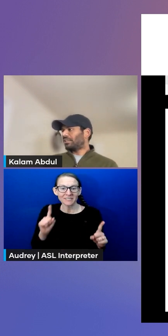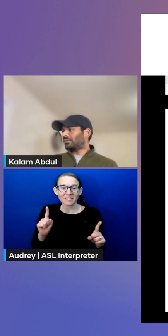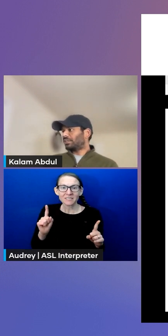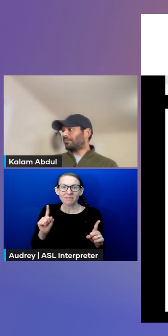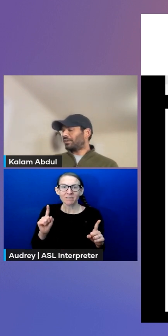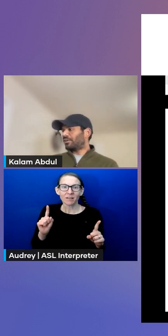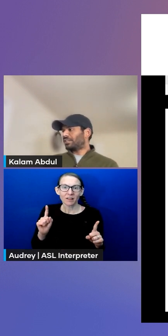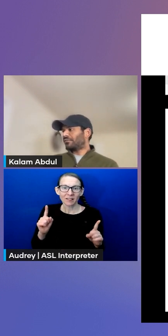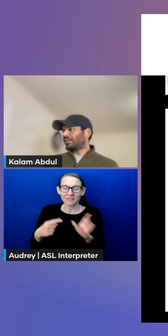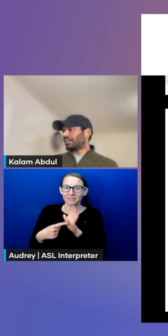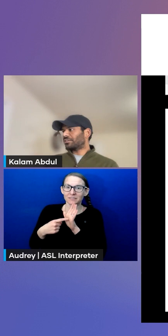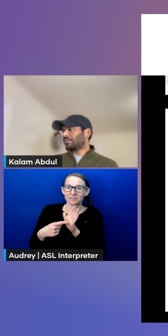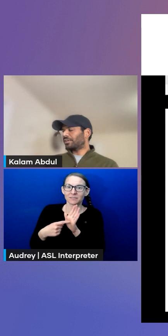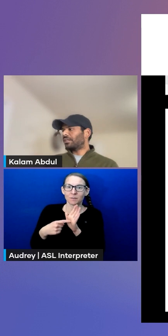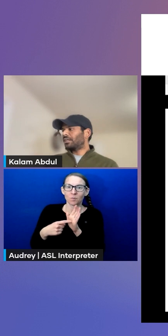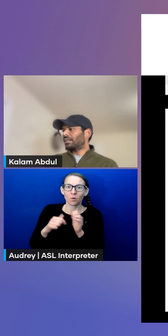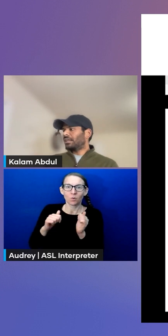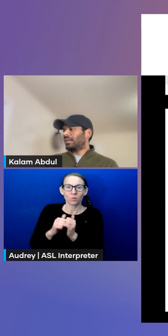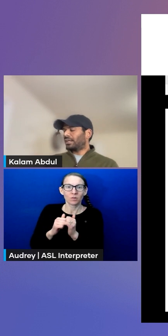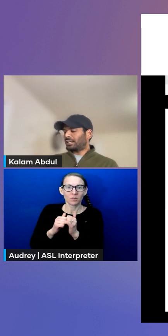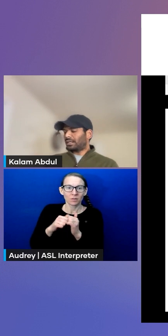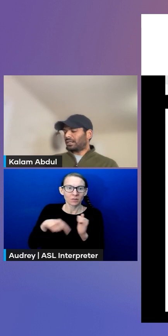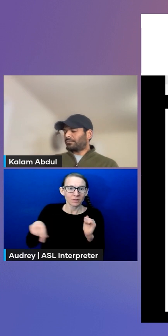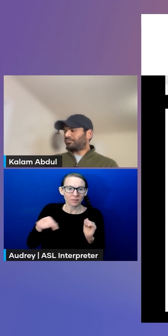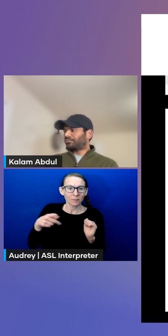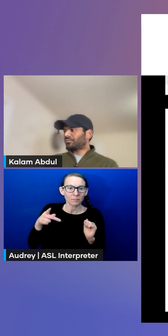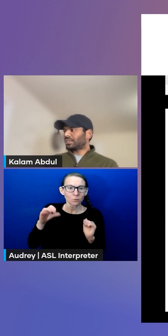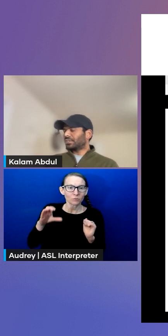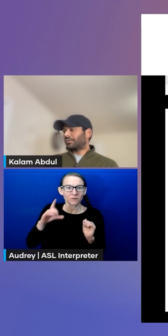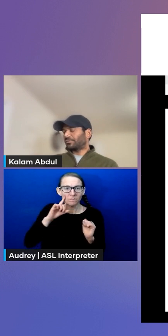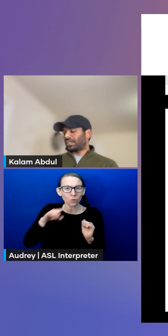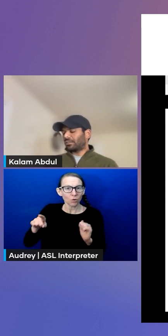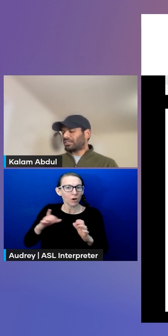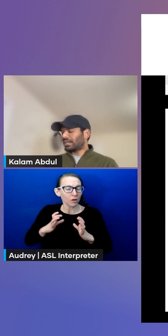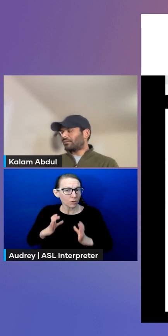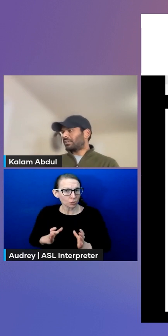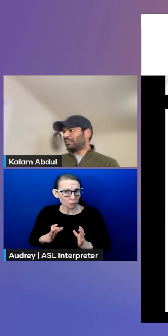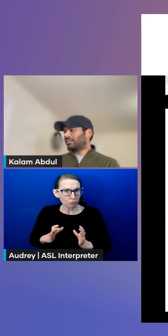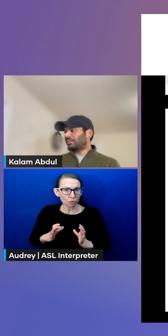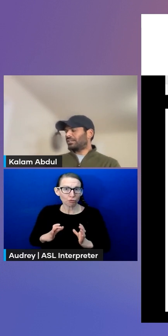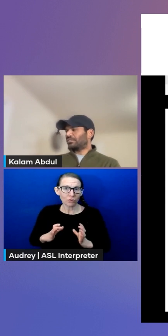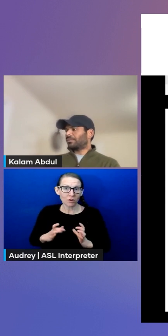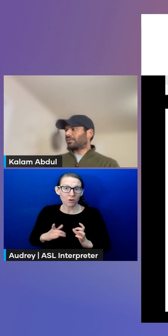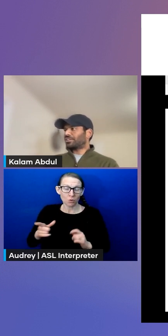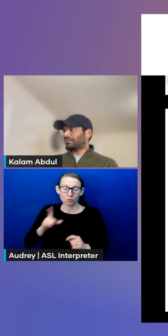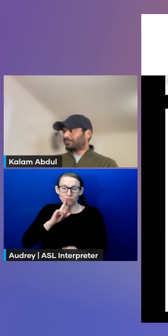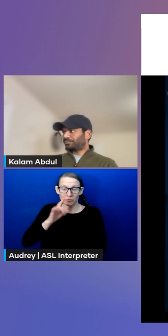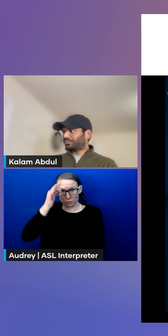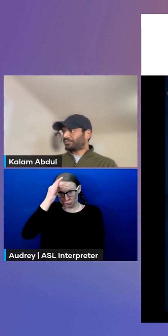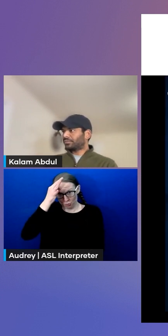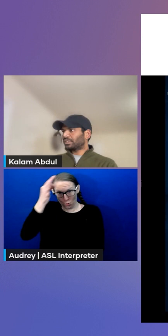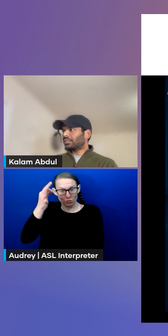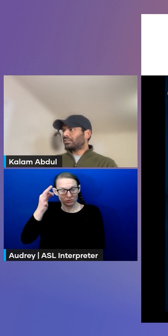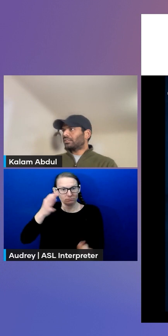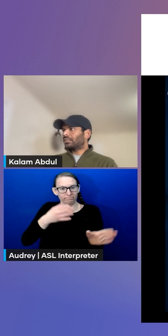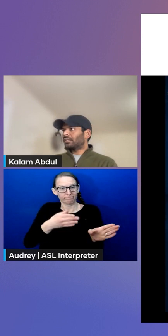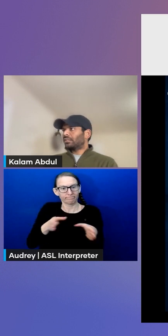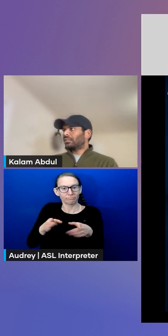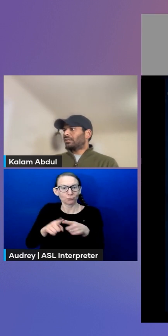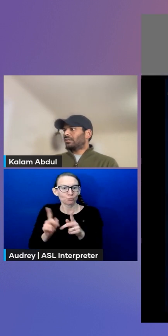demo this with the POC for the customer, and they're very close now to getting the production.